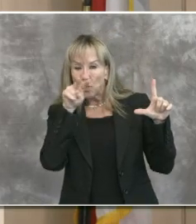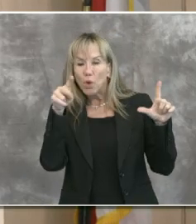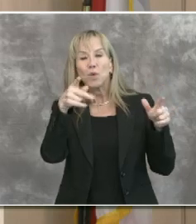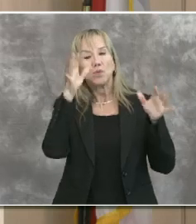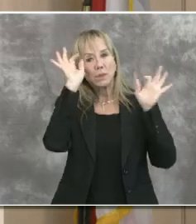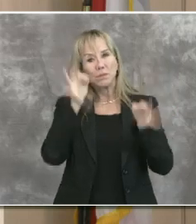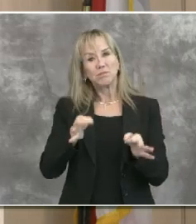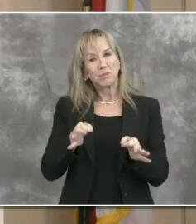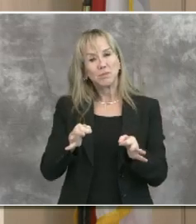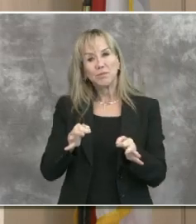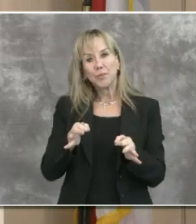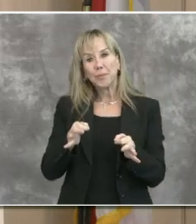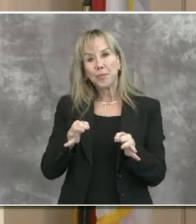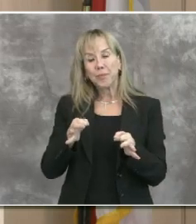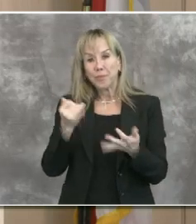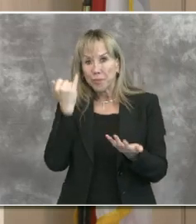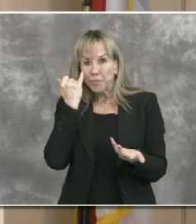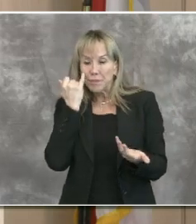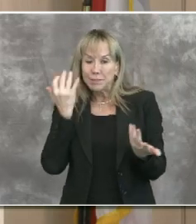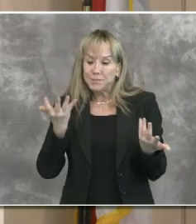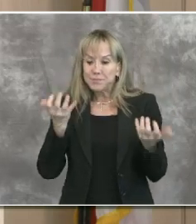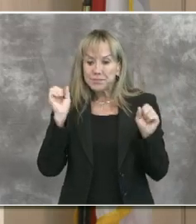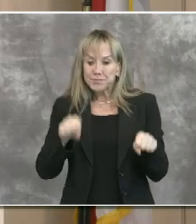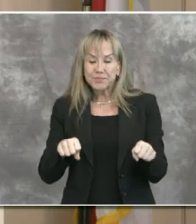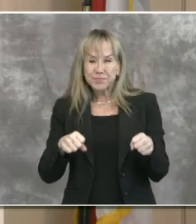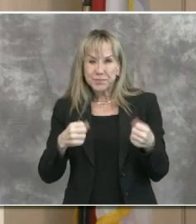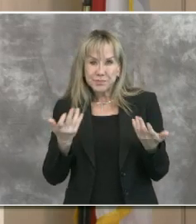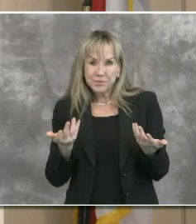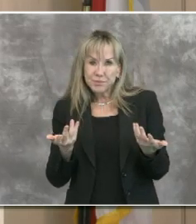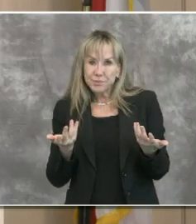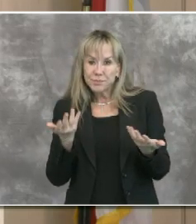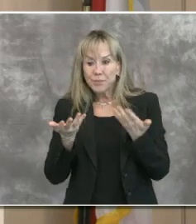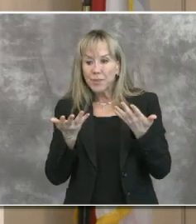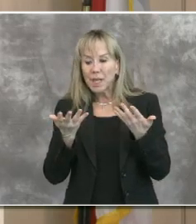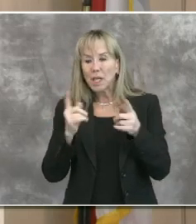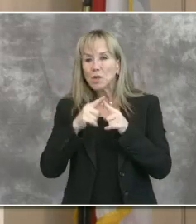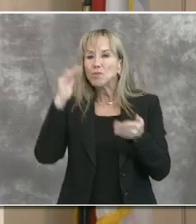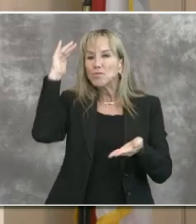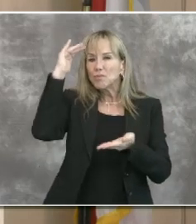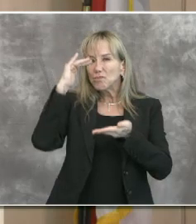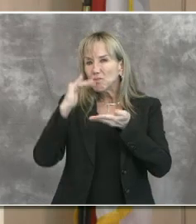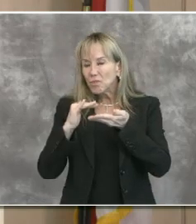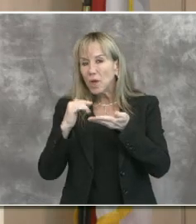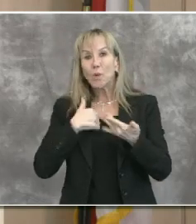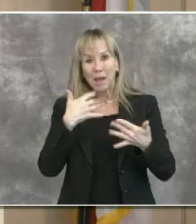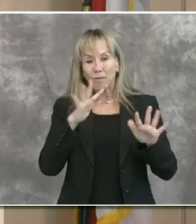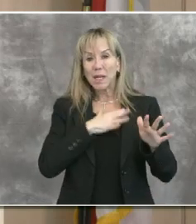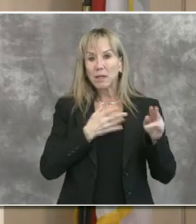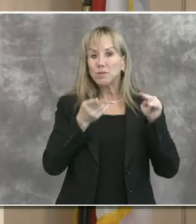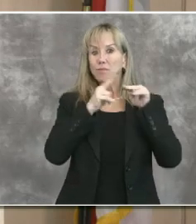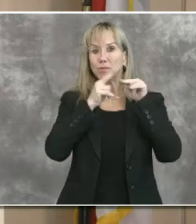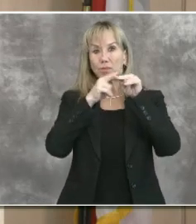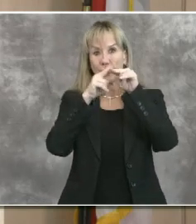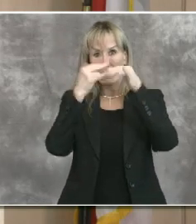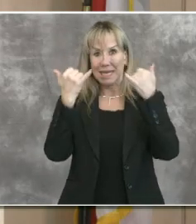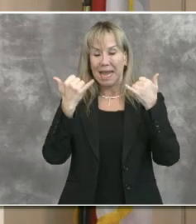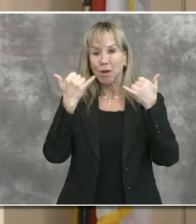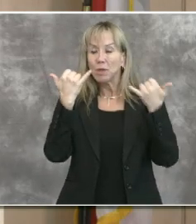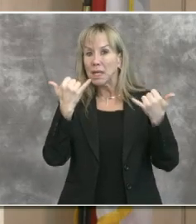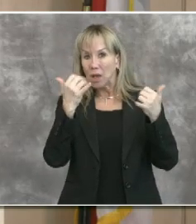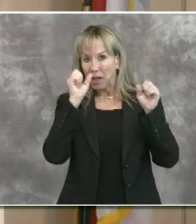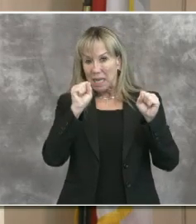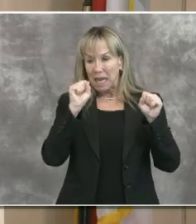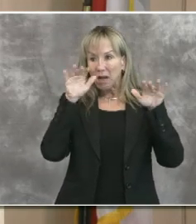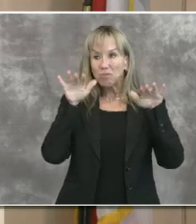week what, if anything, that we can do in terms of dialing down. We've dialed up where we are now. So now